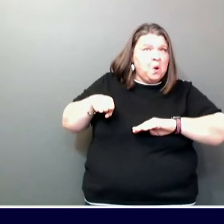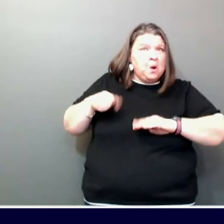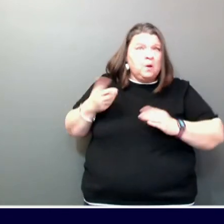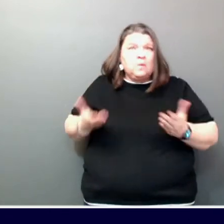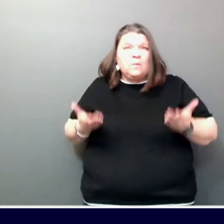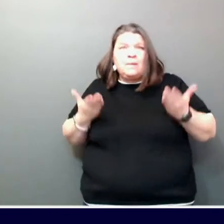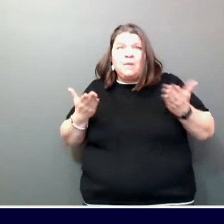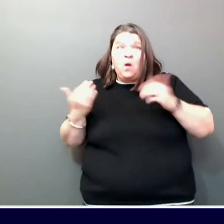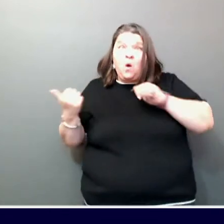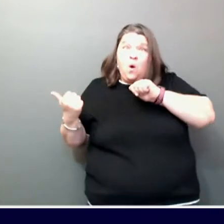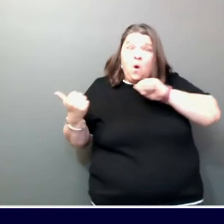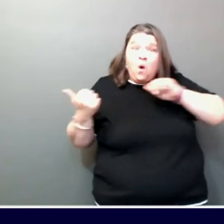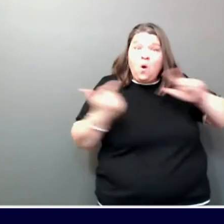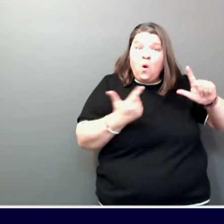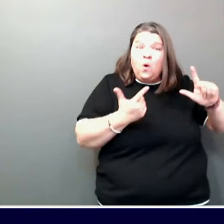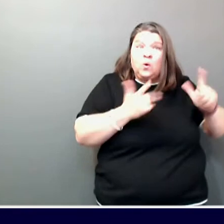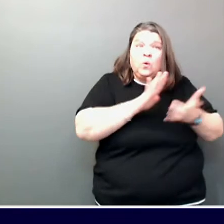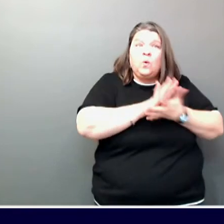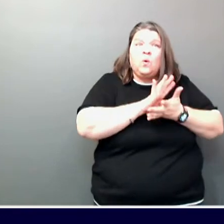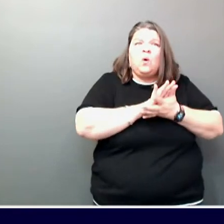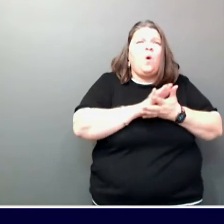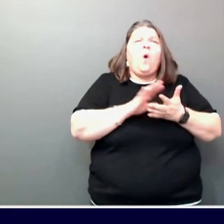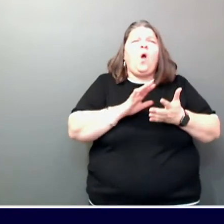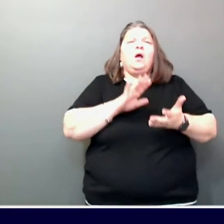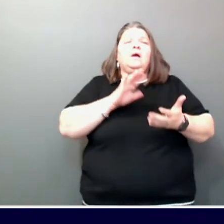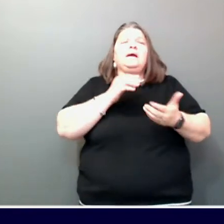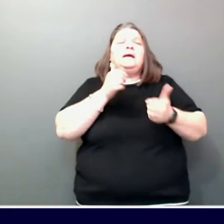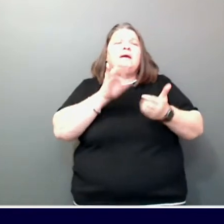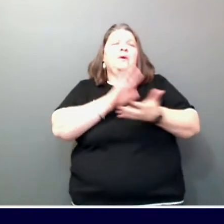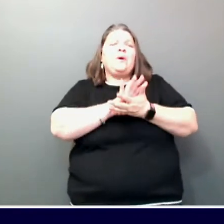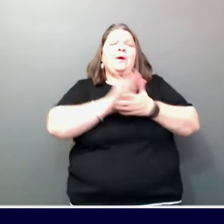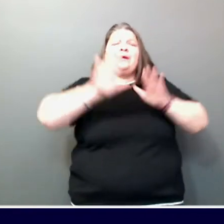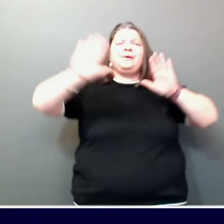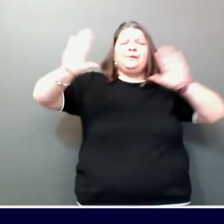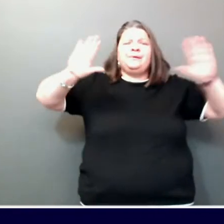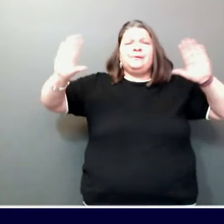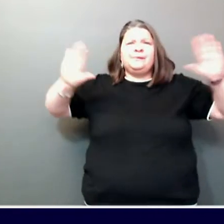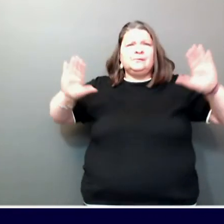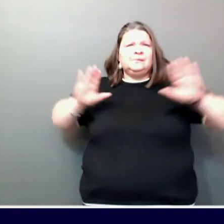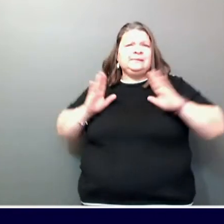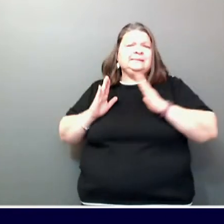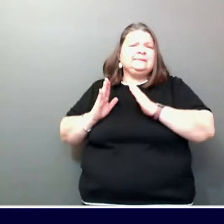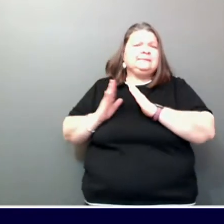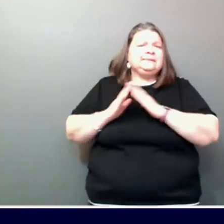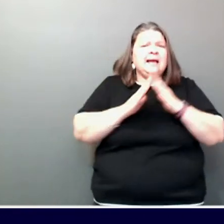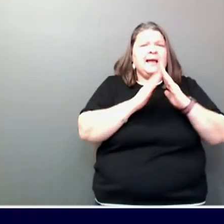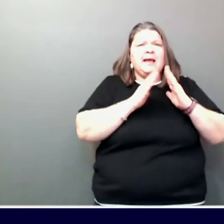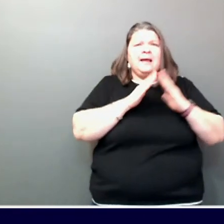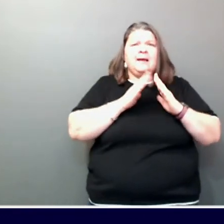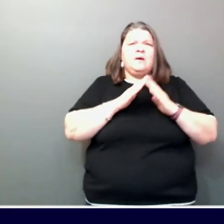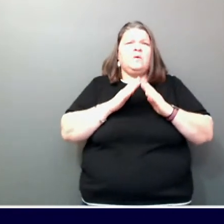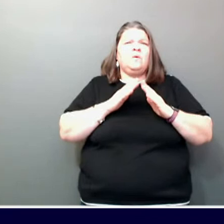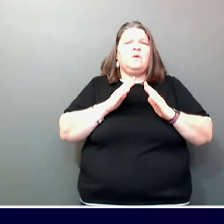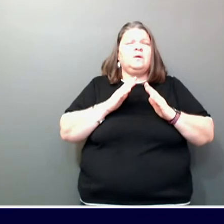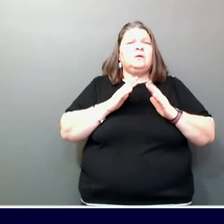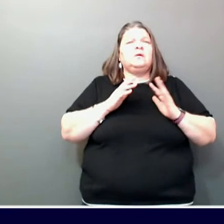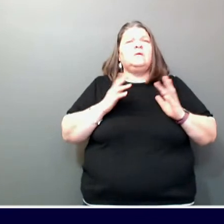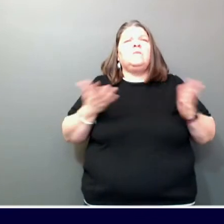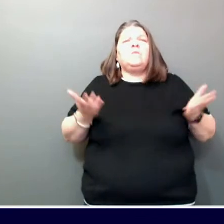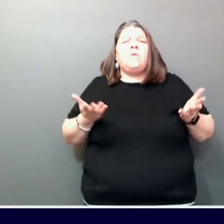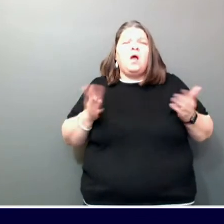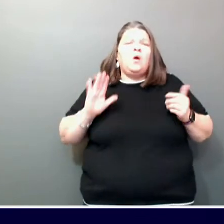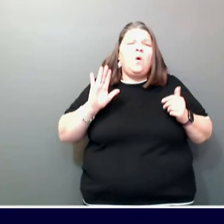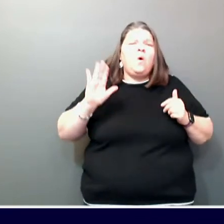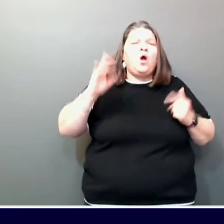by county? Would the recommendation change depending?